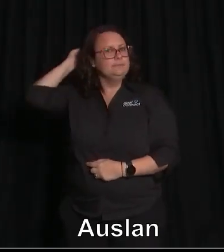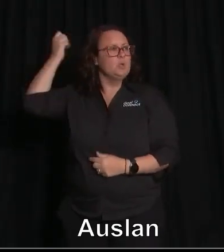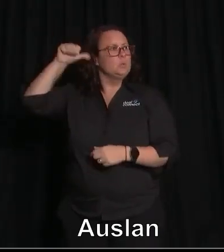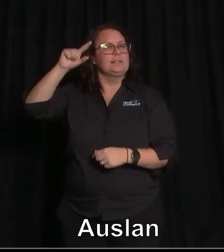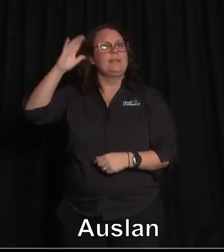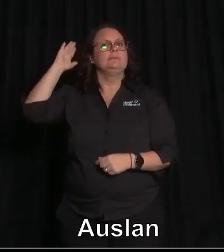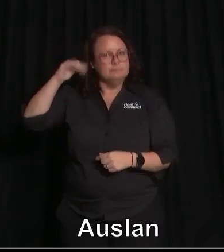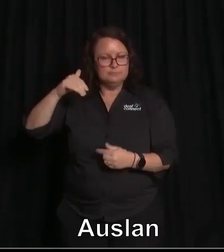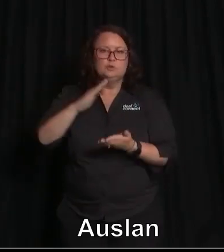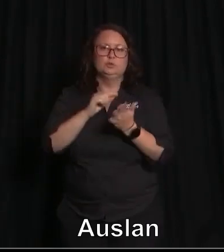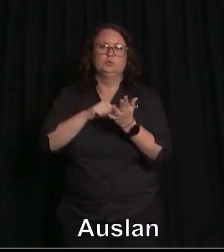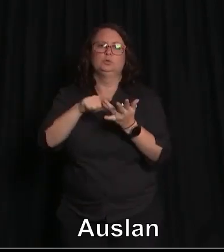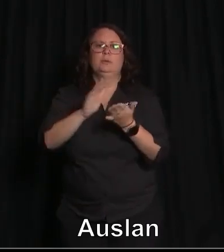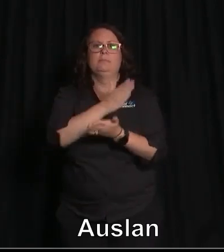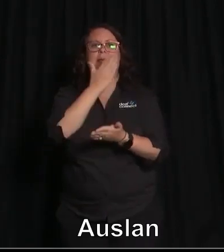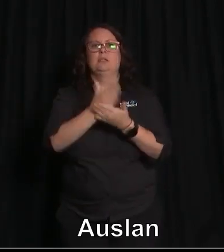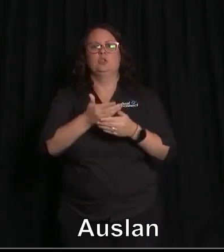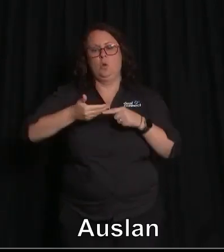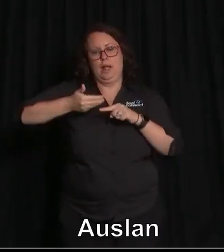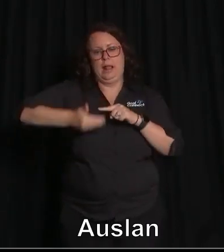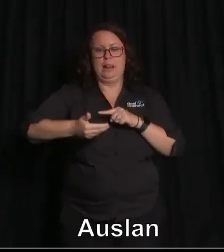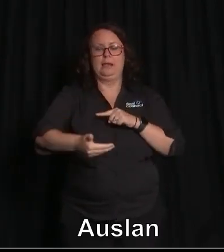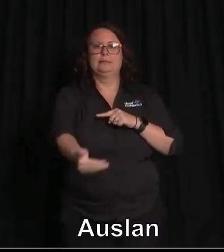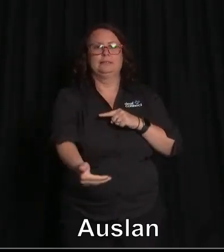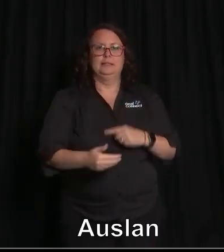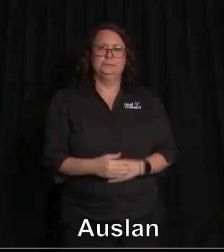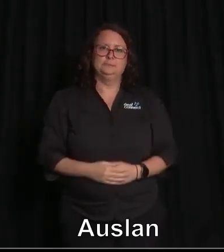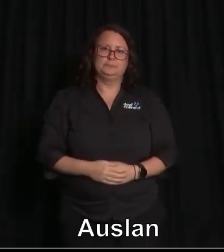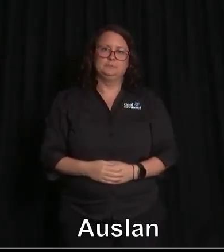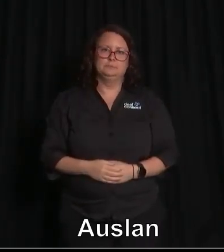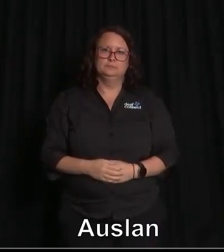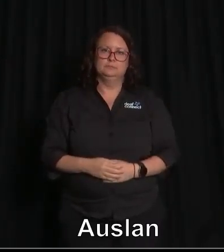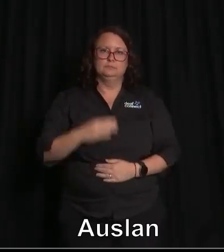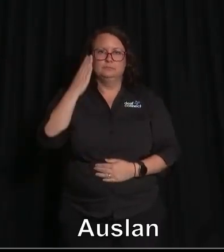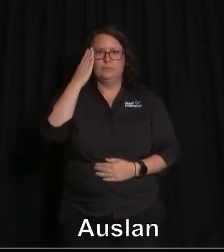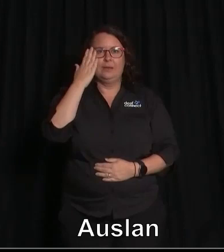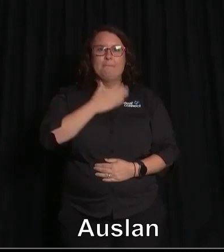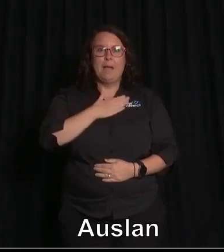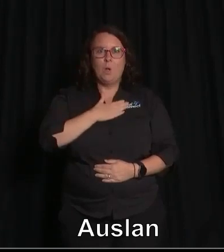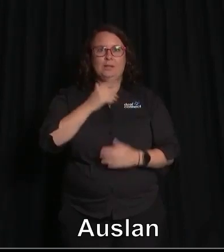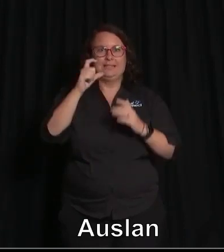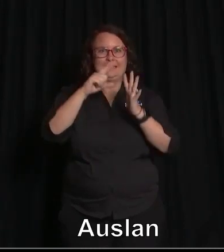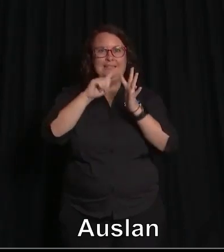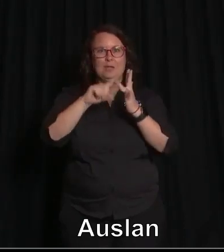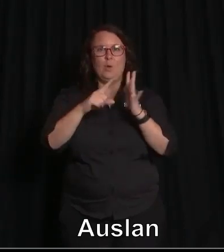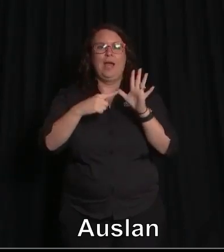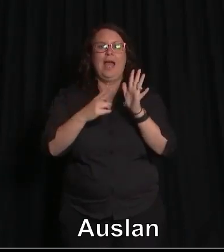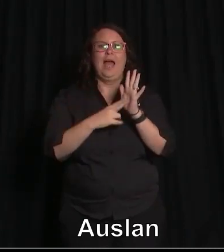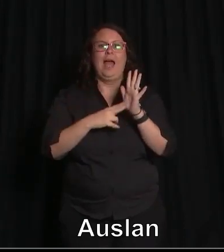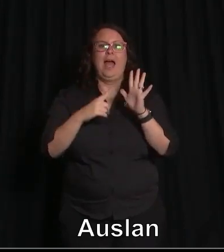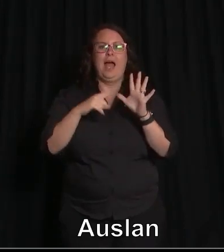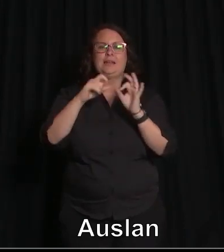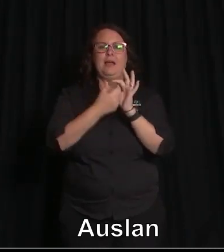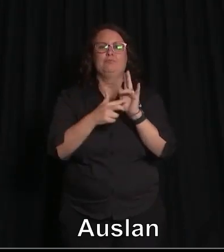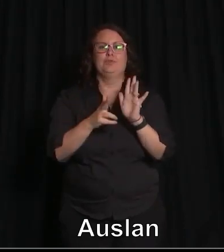to ensure that a lasting legacy is created. My own CEO, Anna Brown, laid it